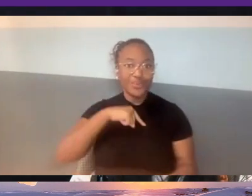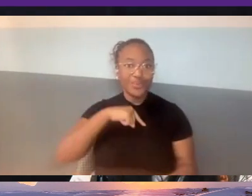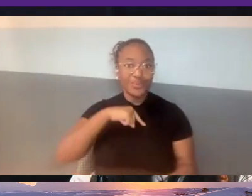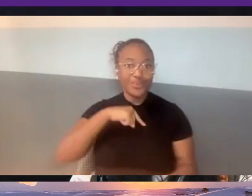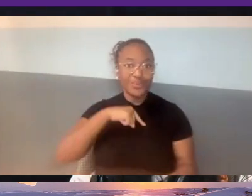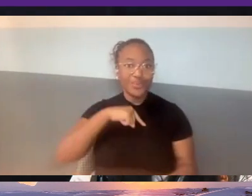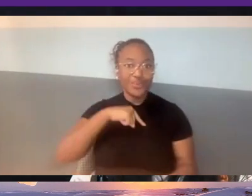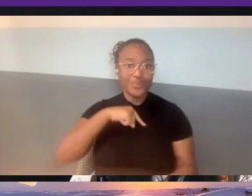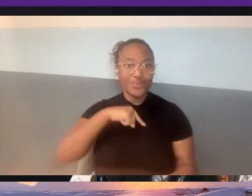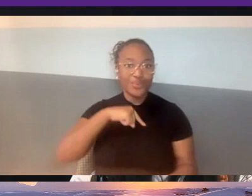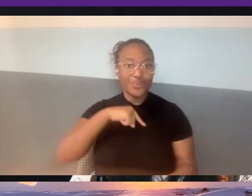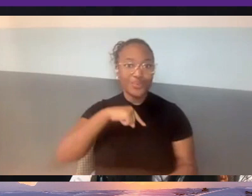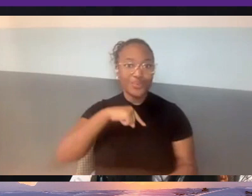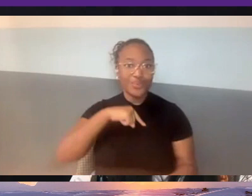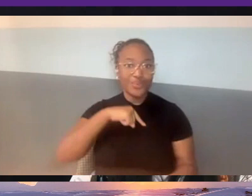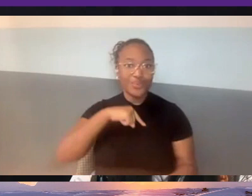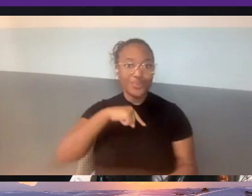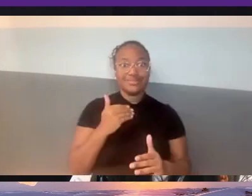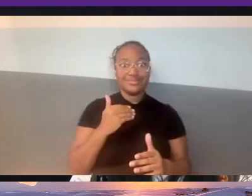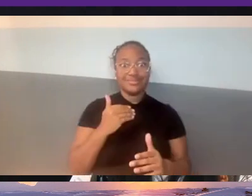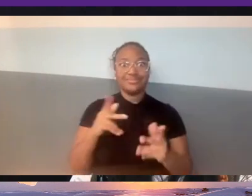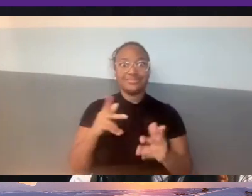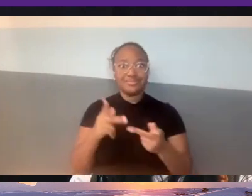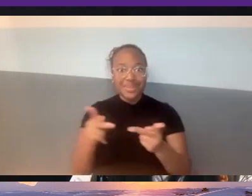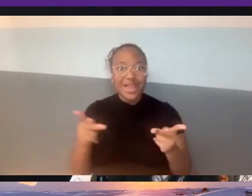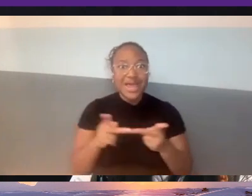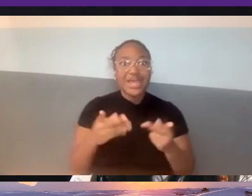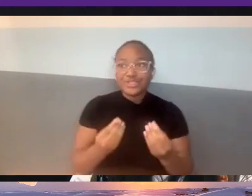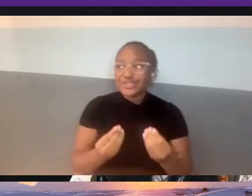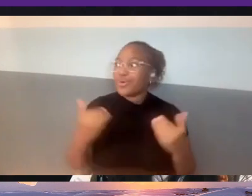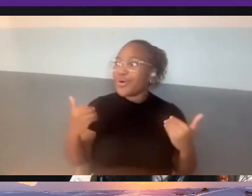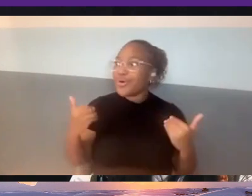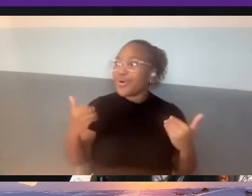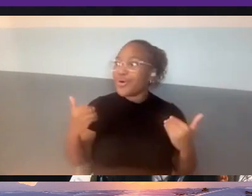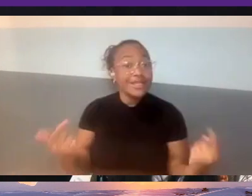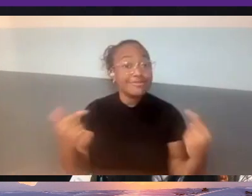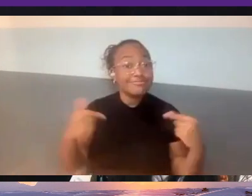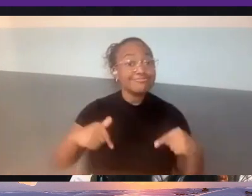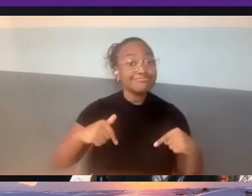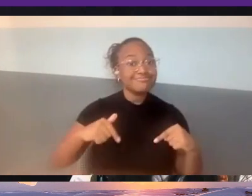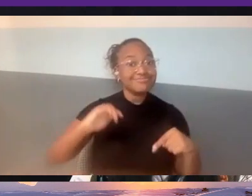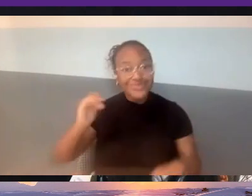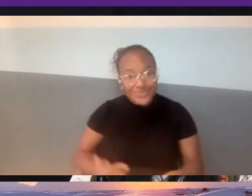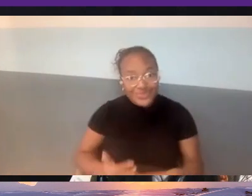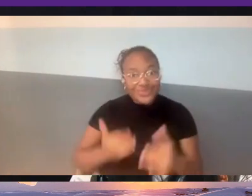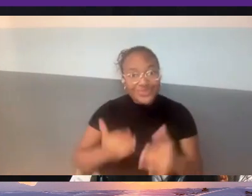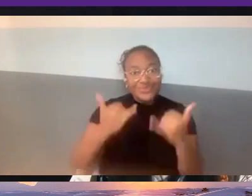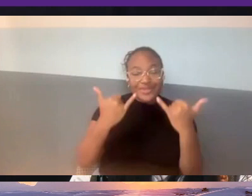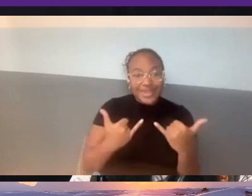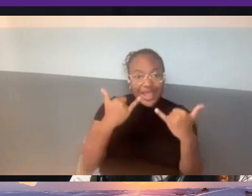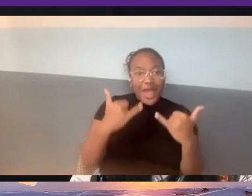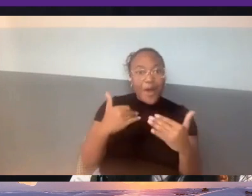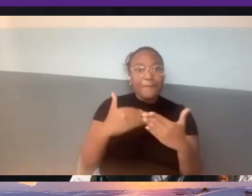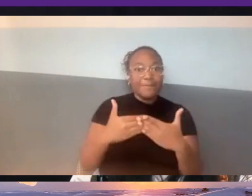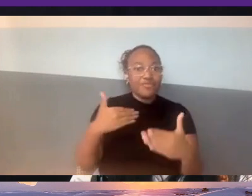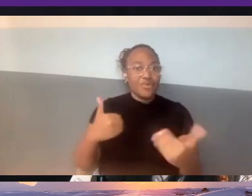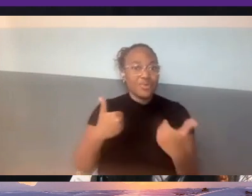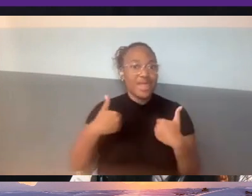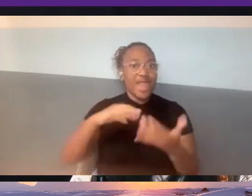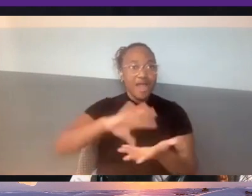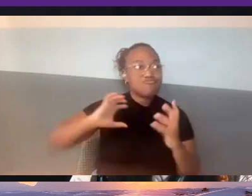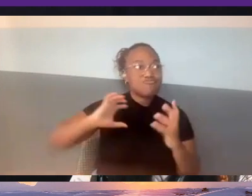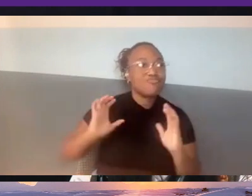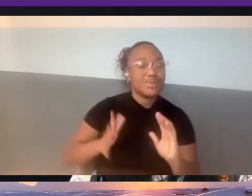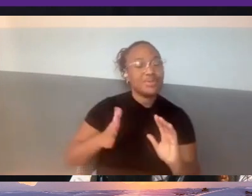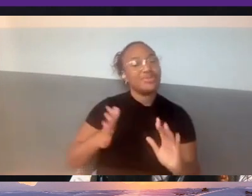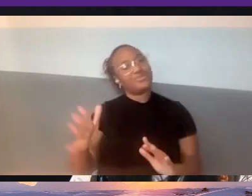in chaos and like ride that out, you know, like take advantage of that, the window that opens up sometimes beautifully,